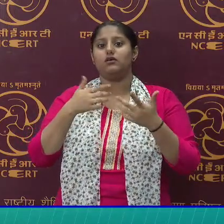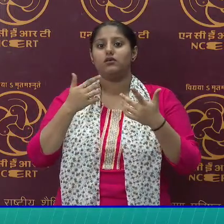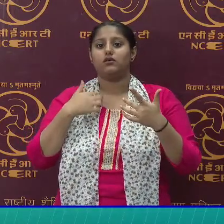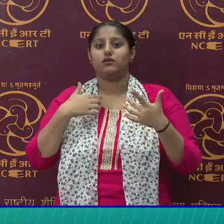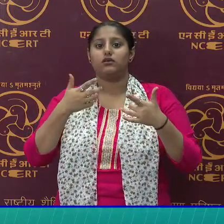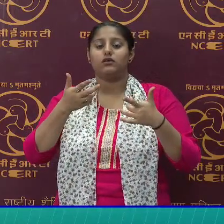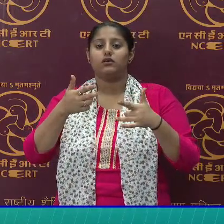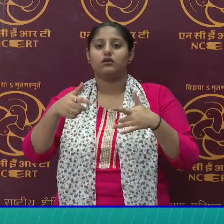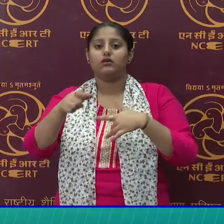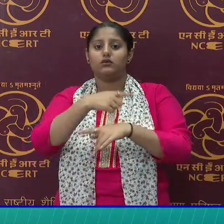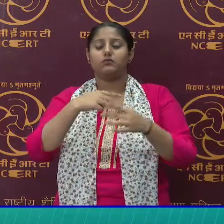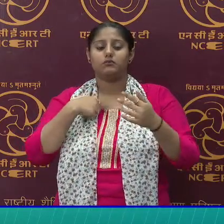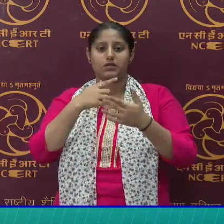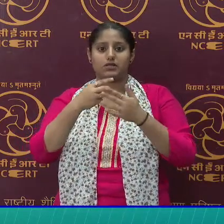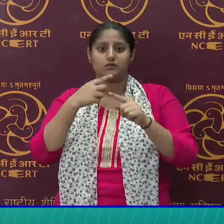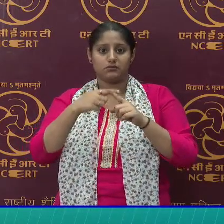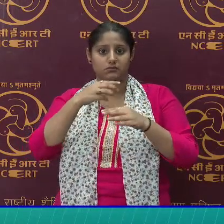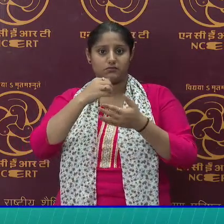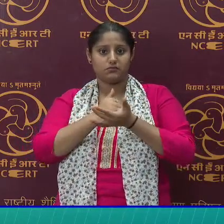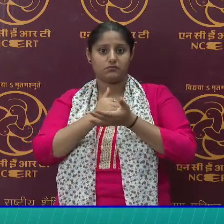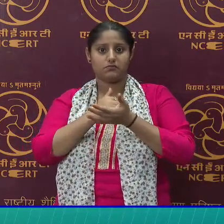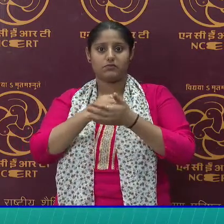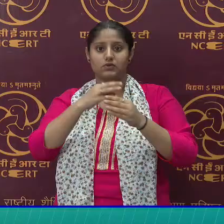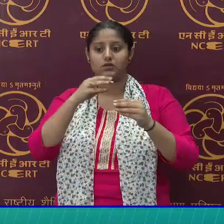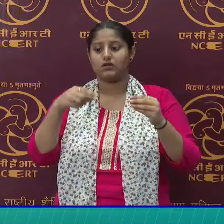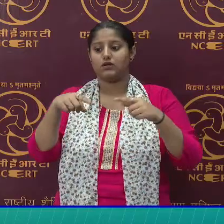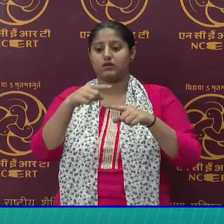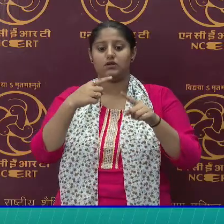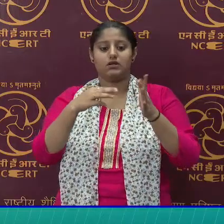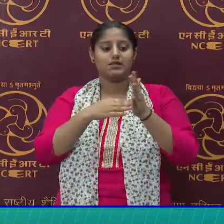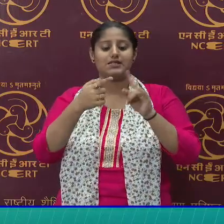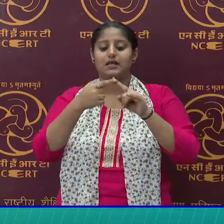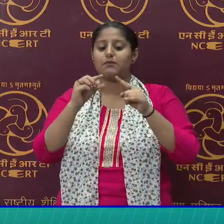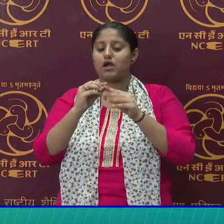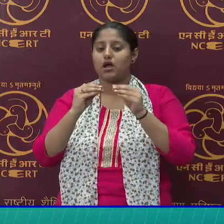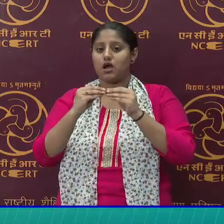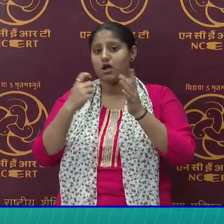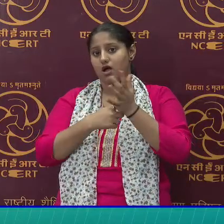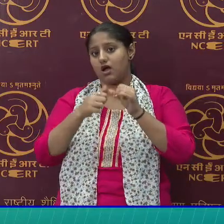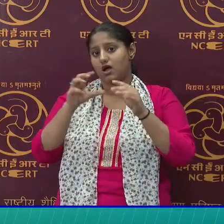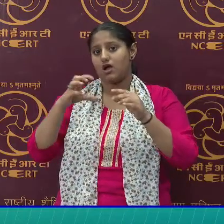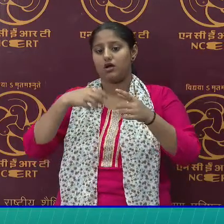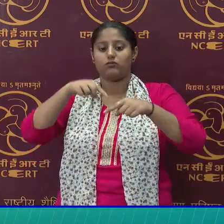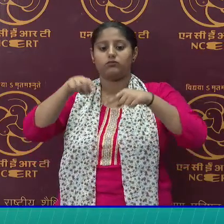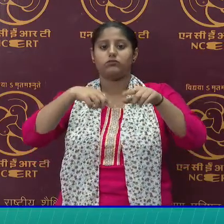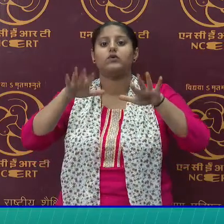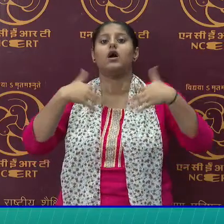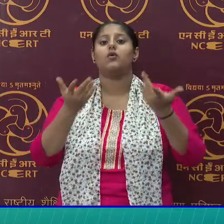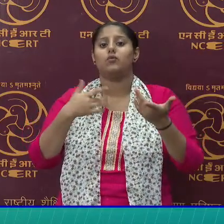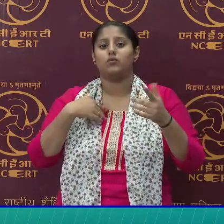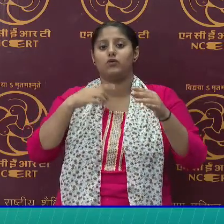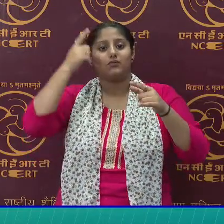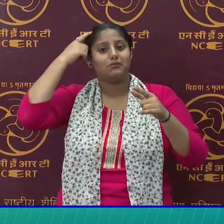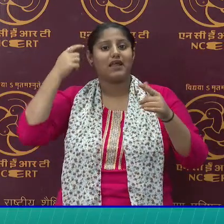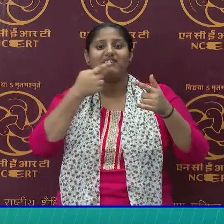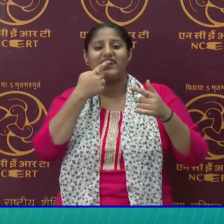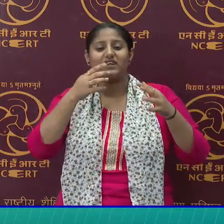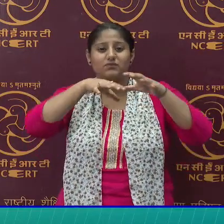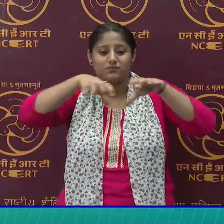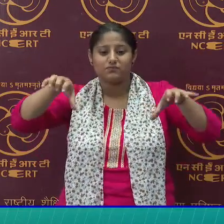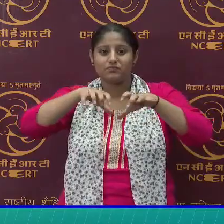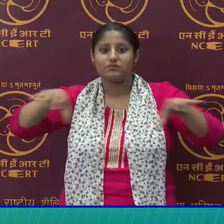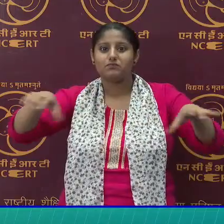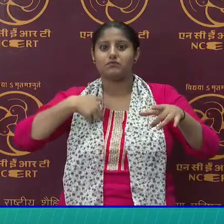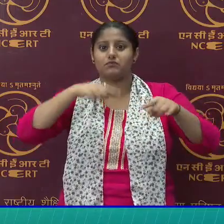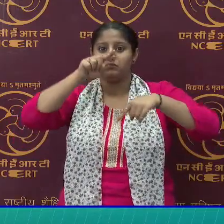children, facilitate them into understanding zebra crossing. So road safety, we have introduced the form of